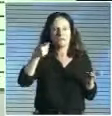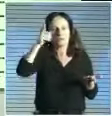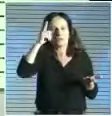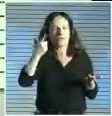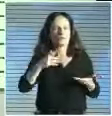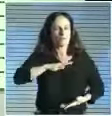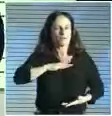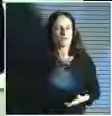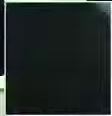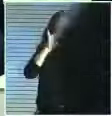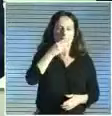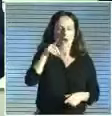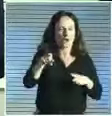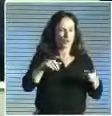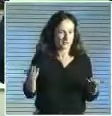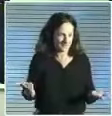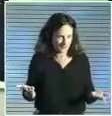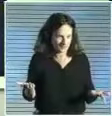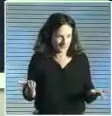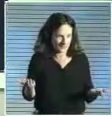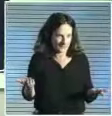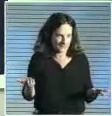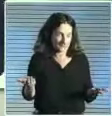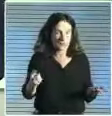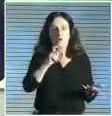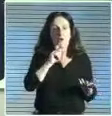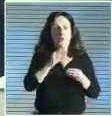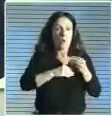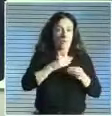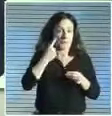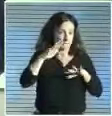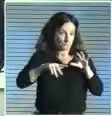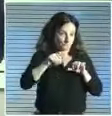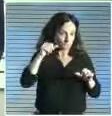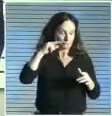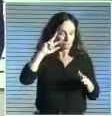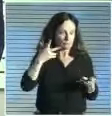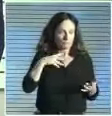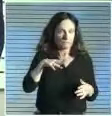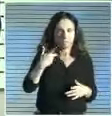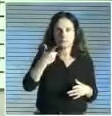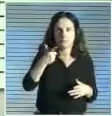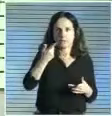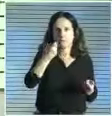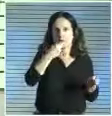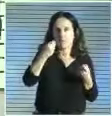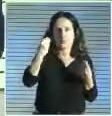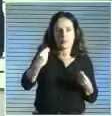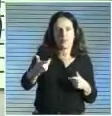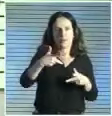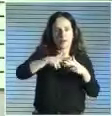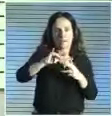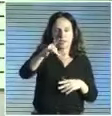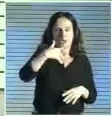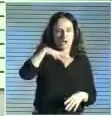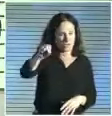tools that has been better sold by any commercial in the market. So if there is a